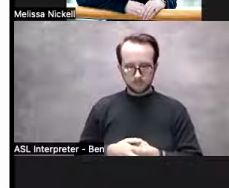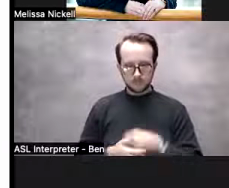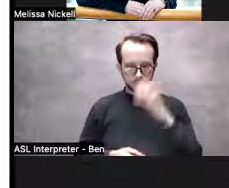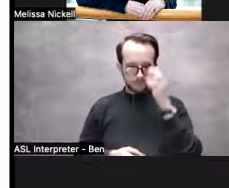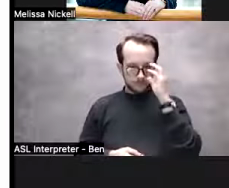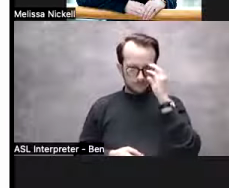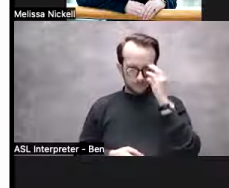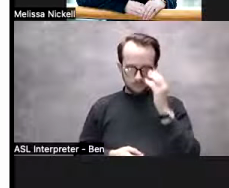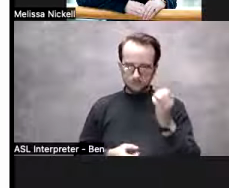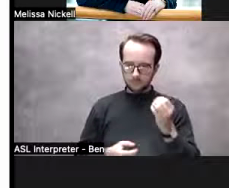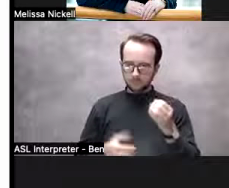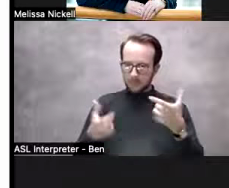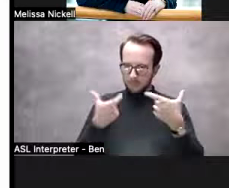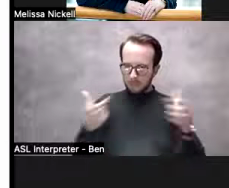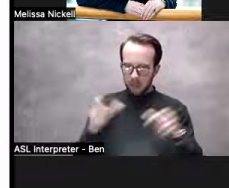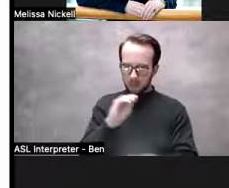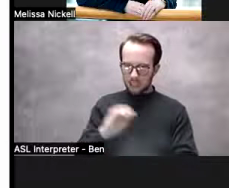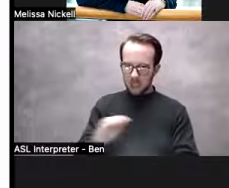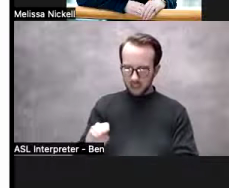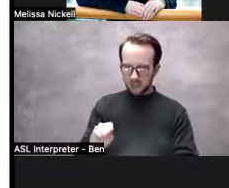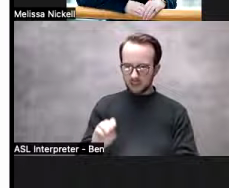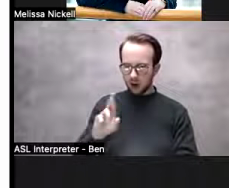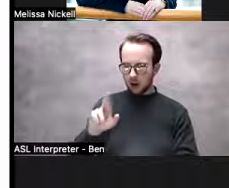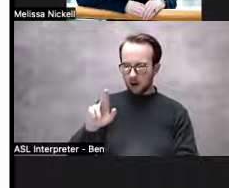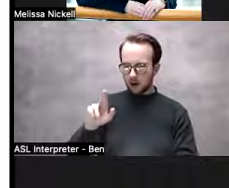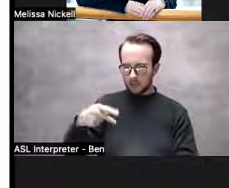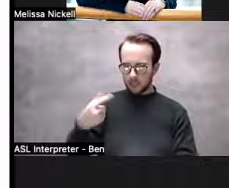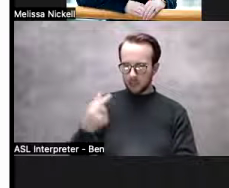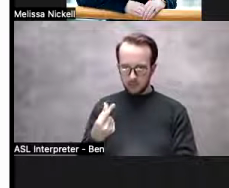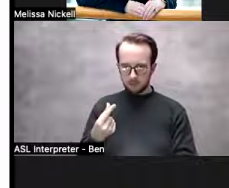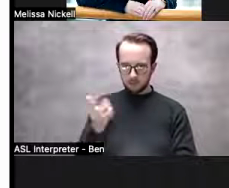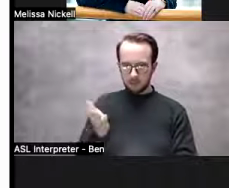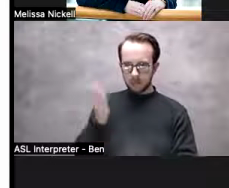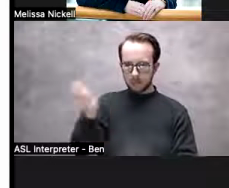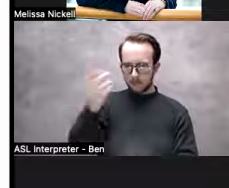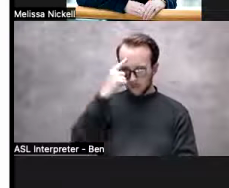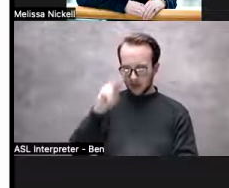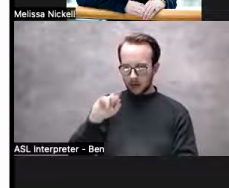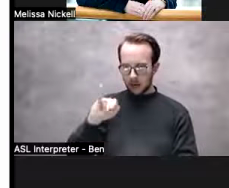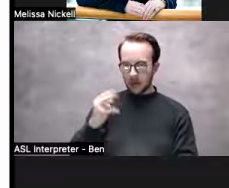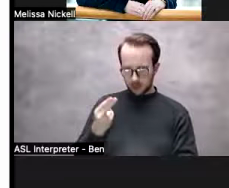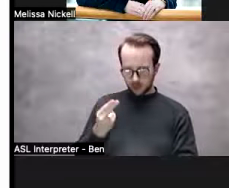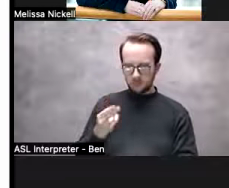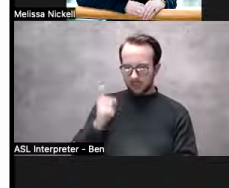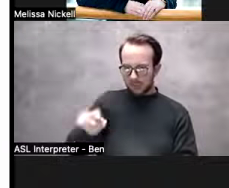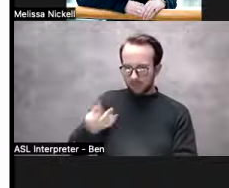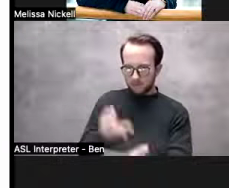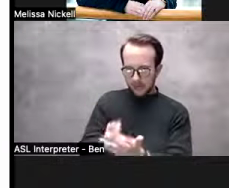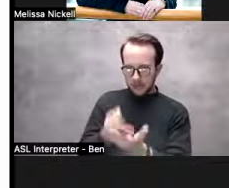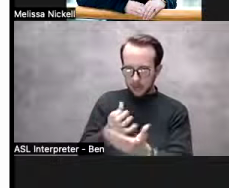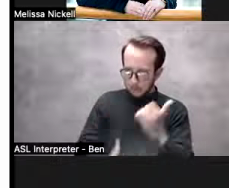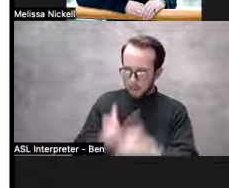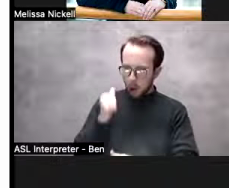large percentage of the RPGs that are submitted to NIH and are funded are the R01